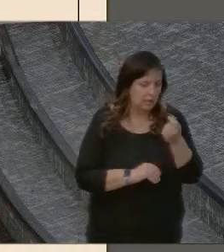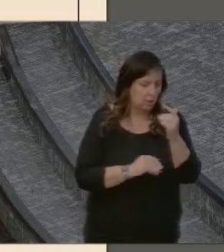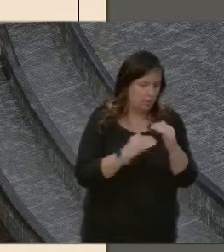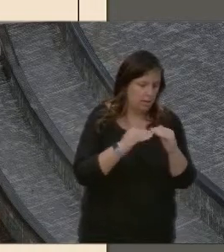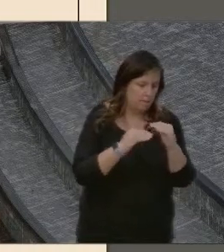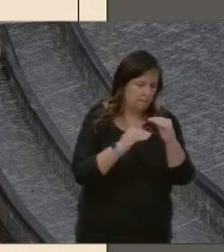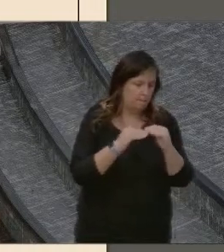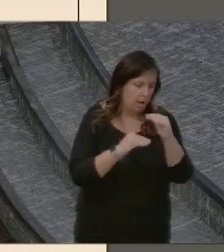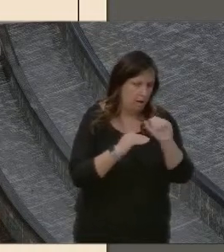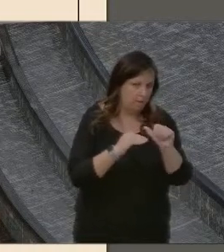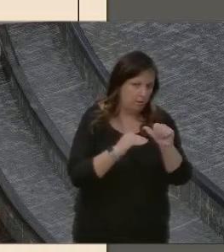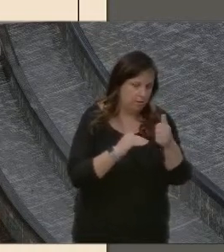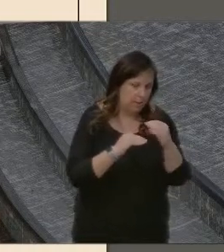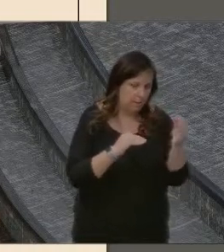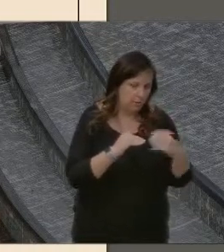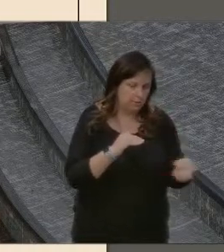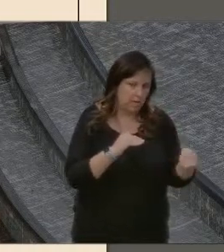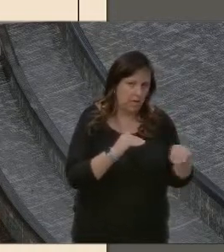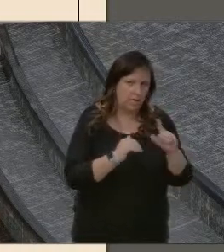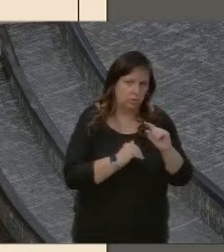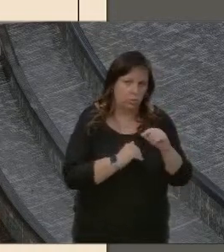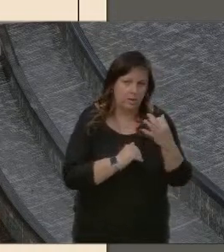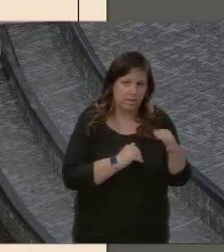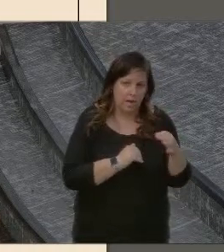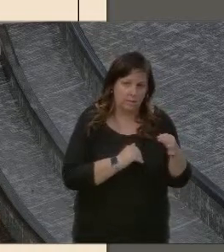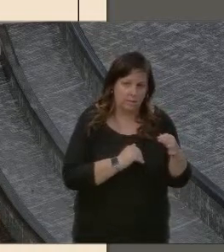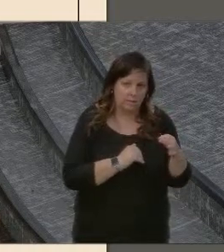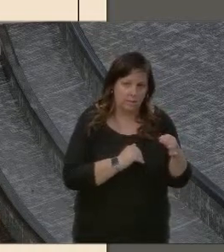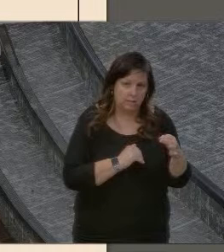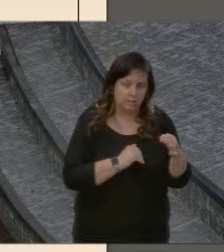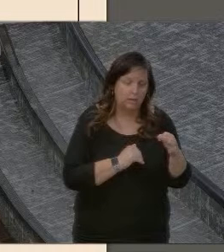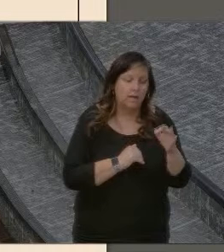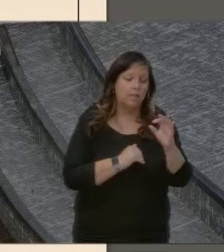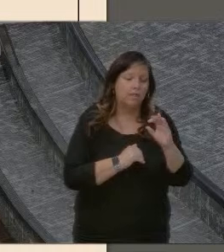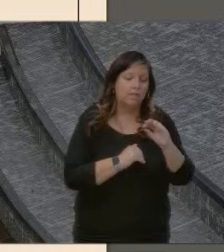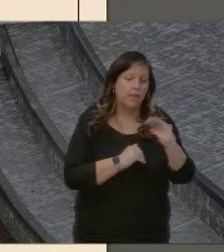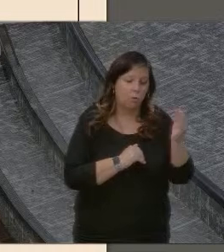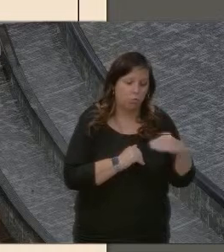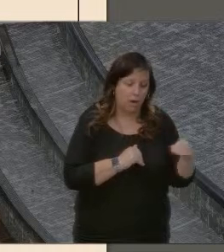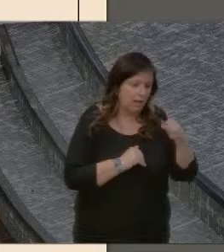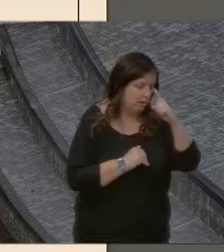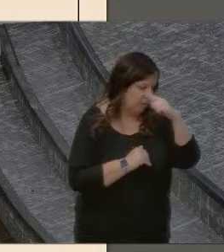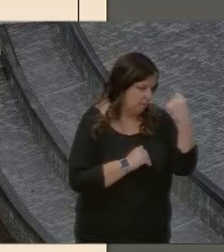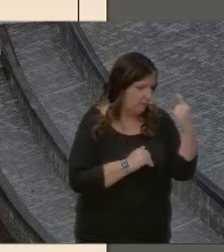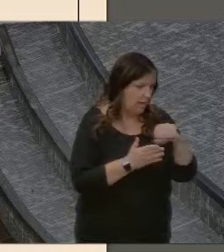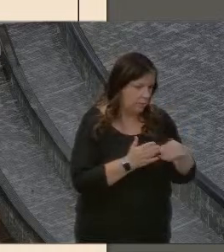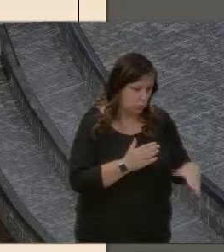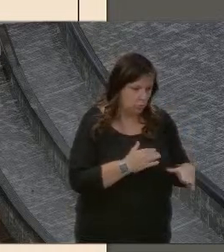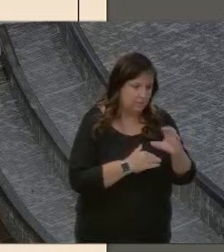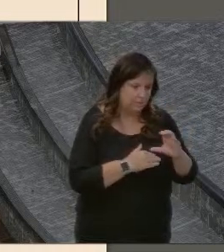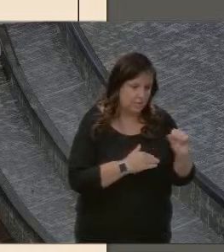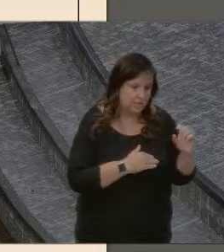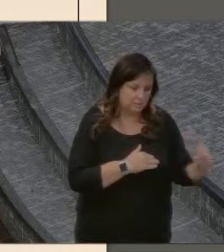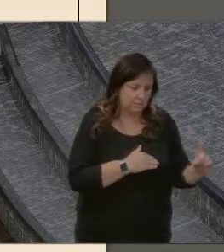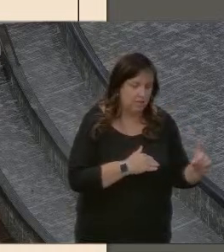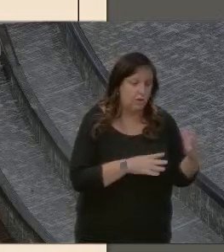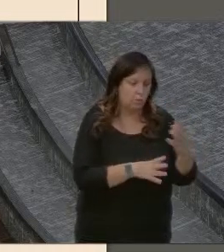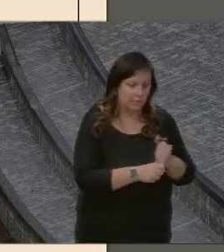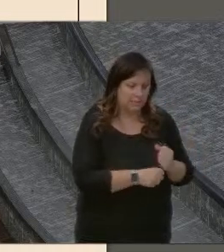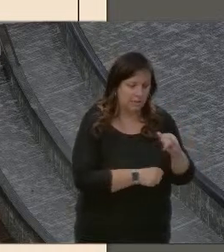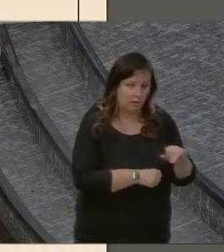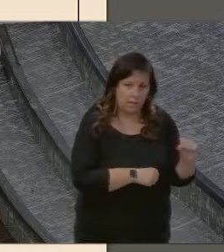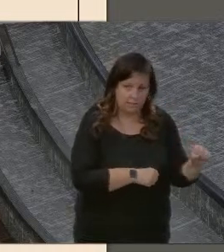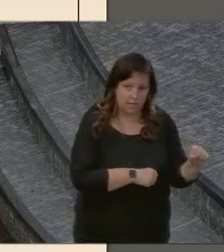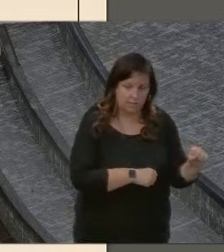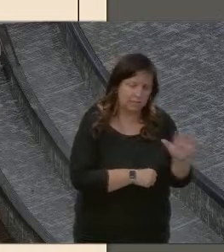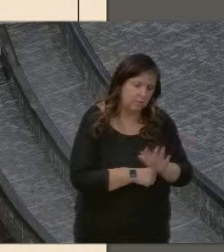10% in 2019, we are saying that the rate at which Black students in CCSD receive an ISS